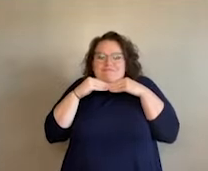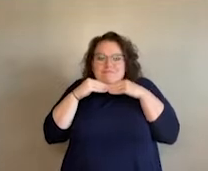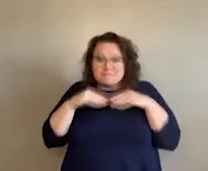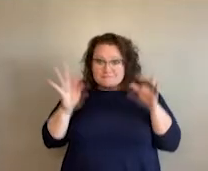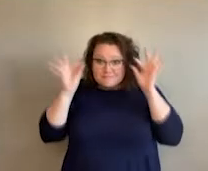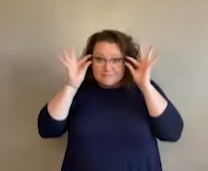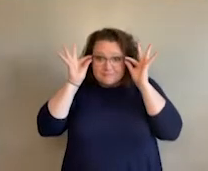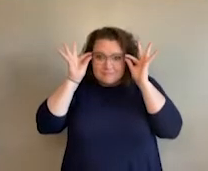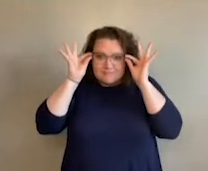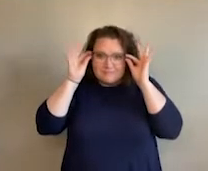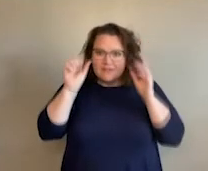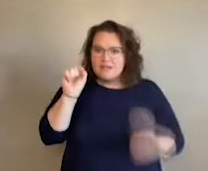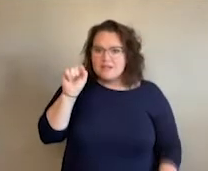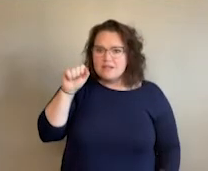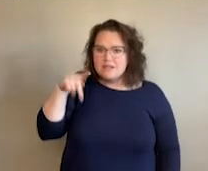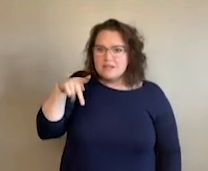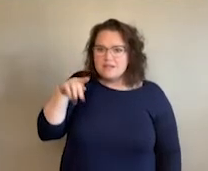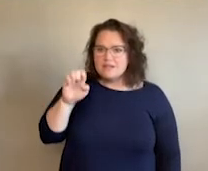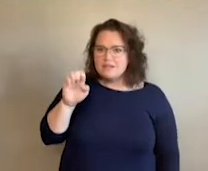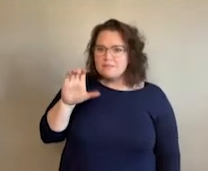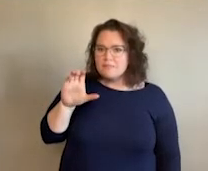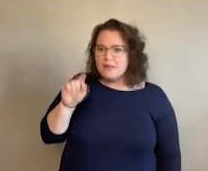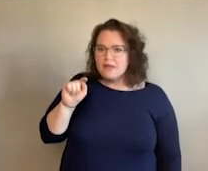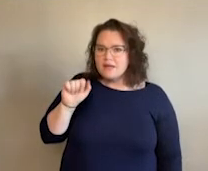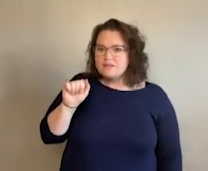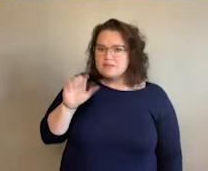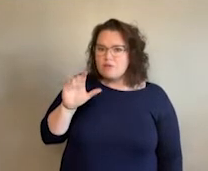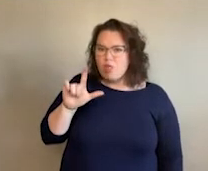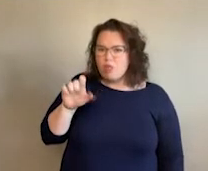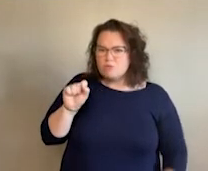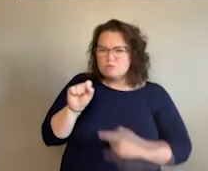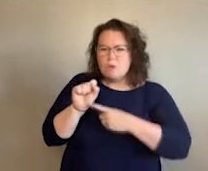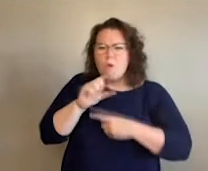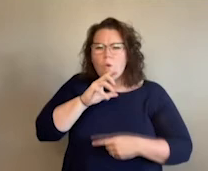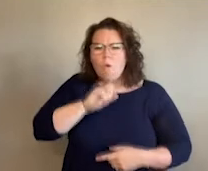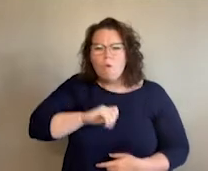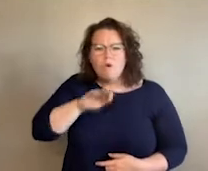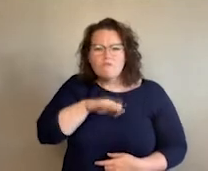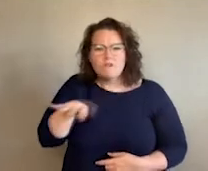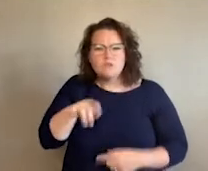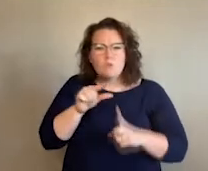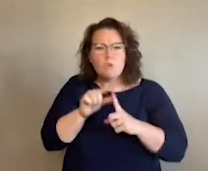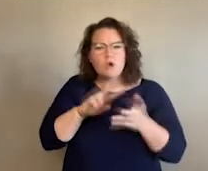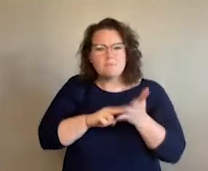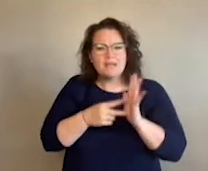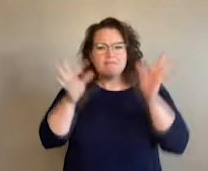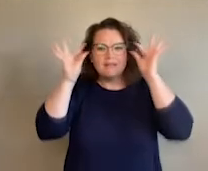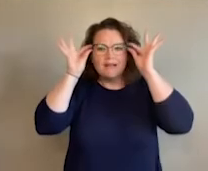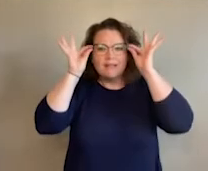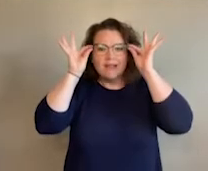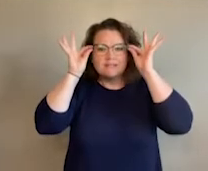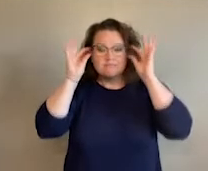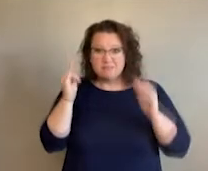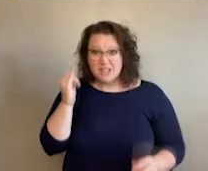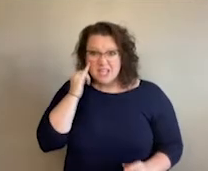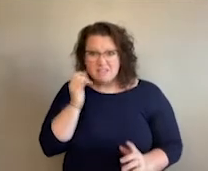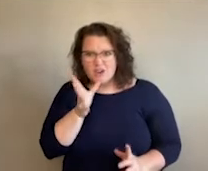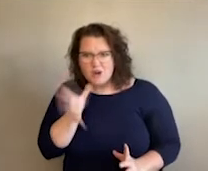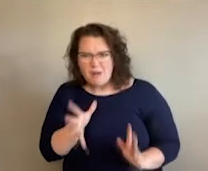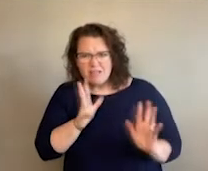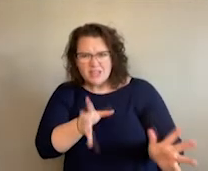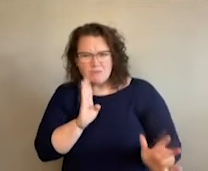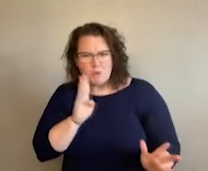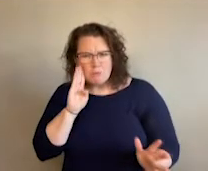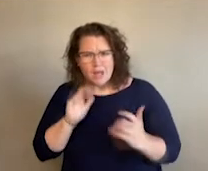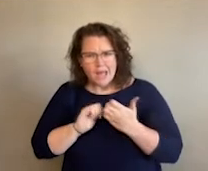Spectacles, that's an old-fashioned word for glasses. So I'm wondering, if grandmother left her spectacles that day, I wonder how she is